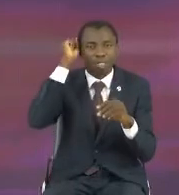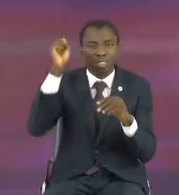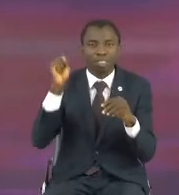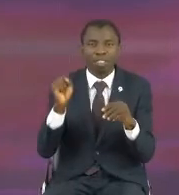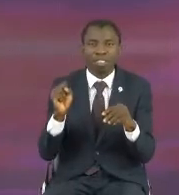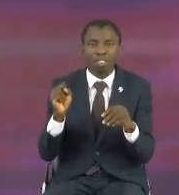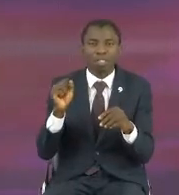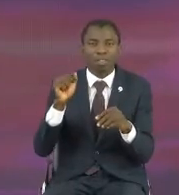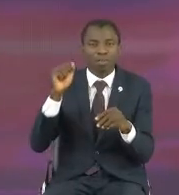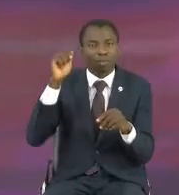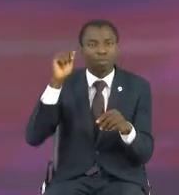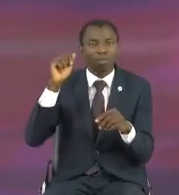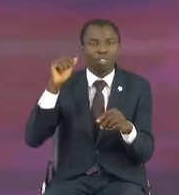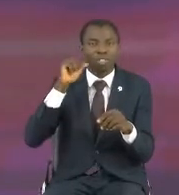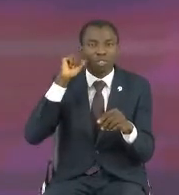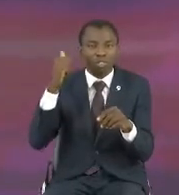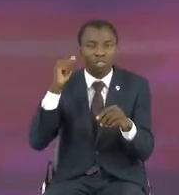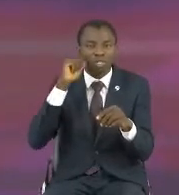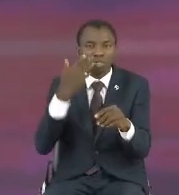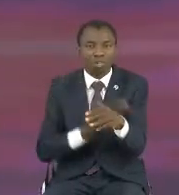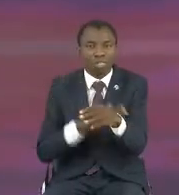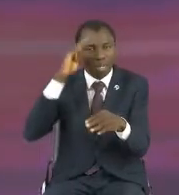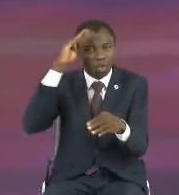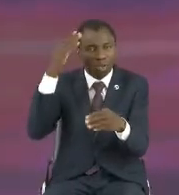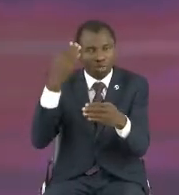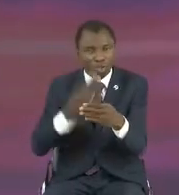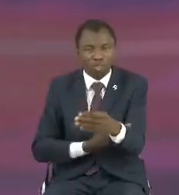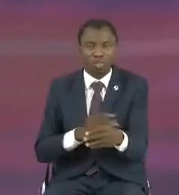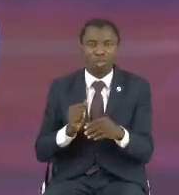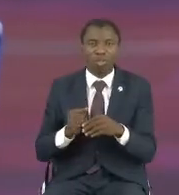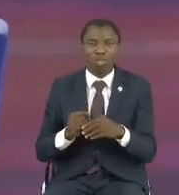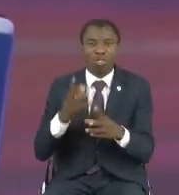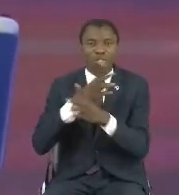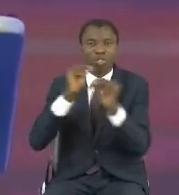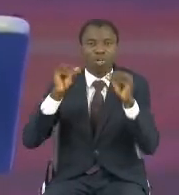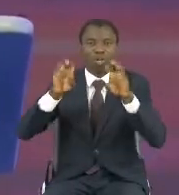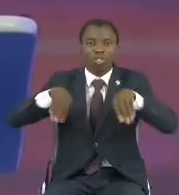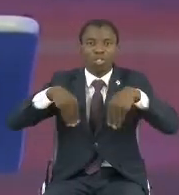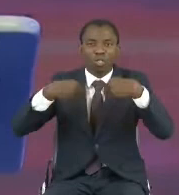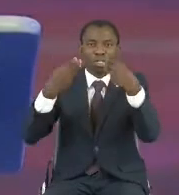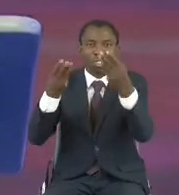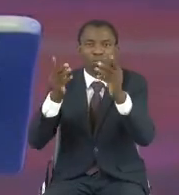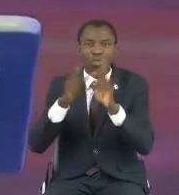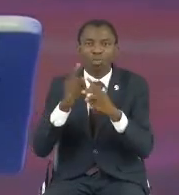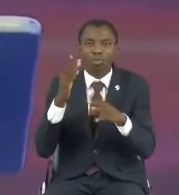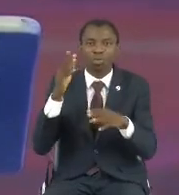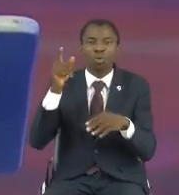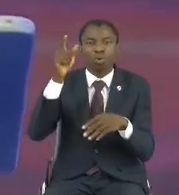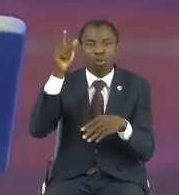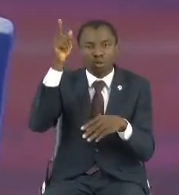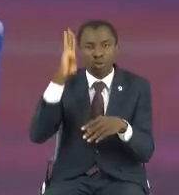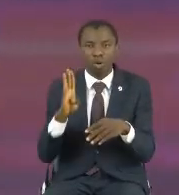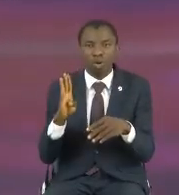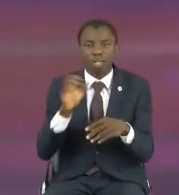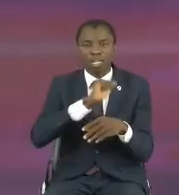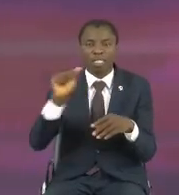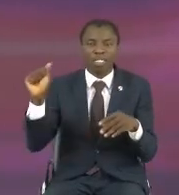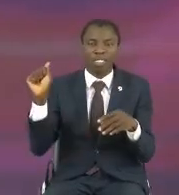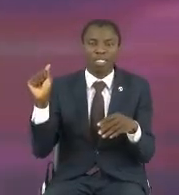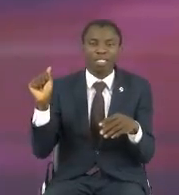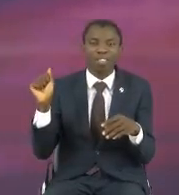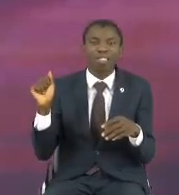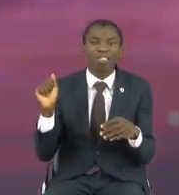son, nor give to God a ransom for him. Look at verse